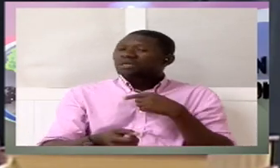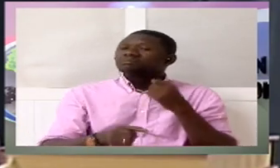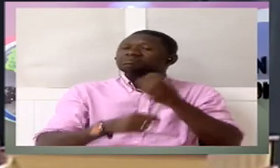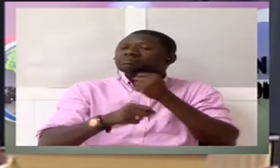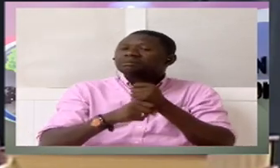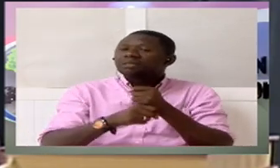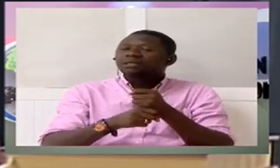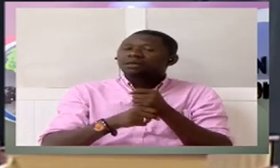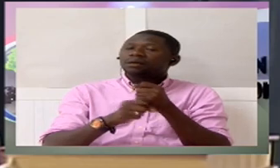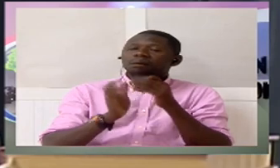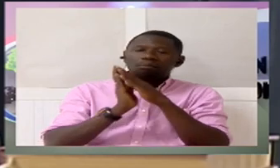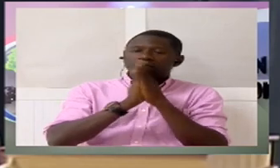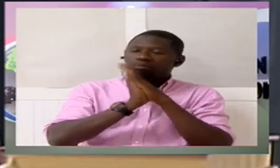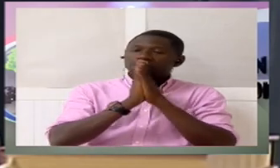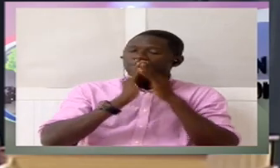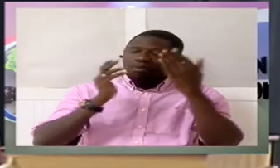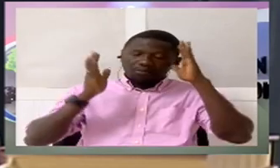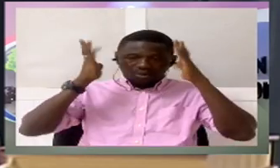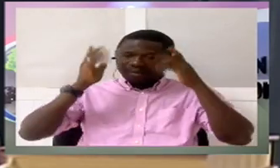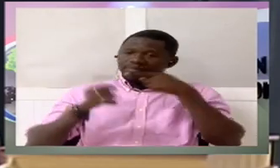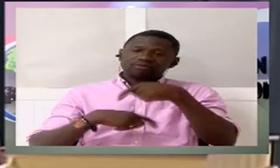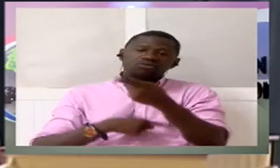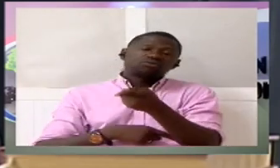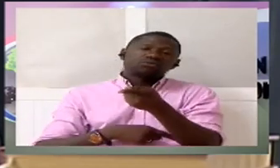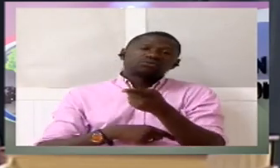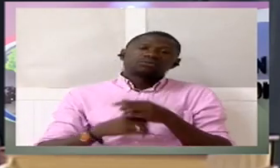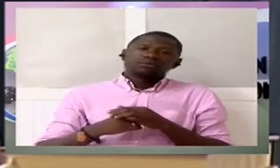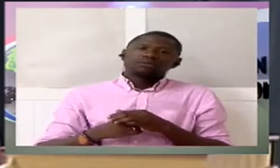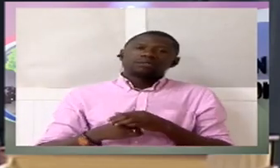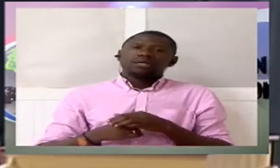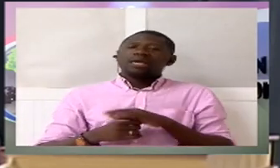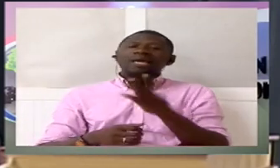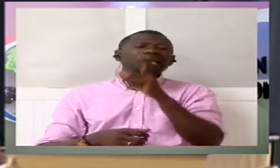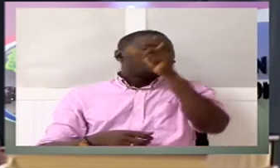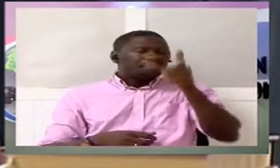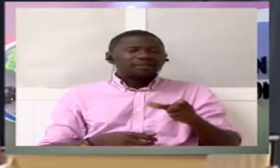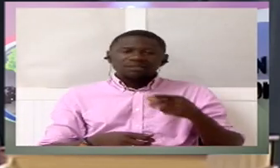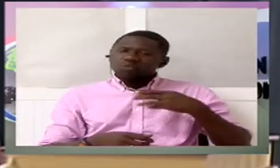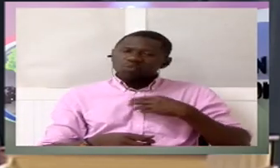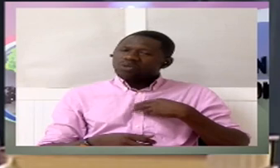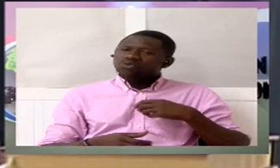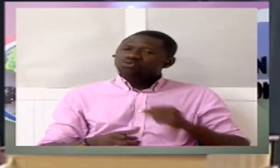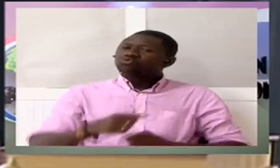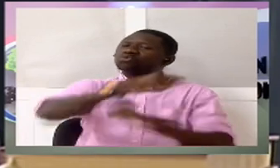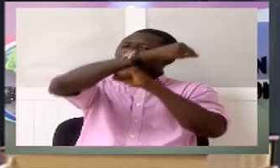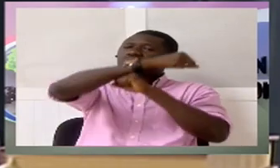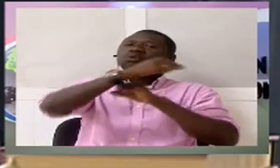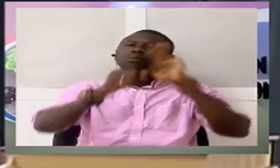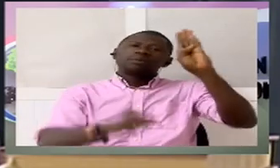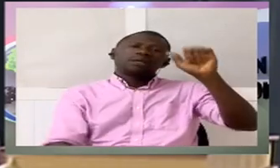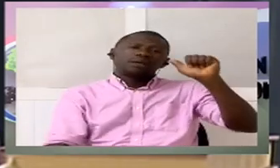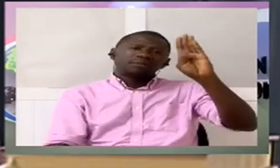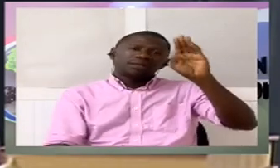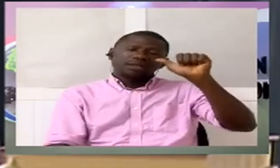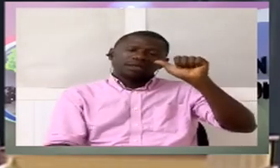they will arrest you and bring problems to you. Anyone that was prepared to take up